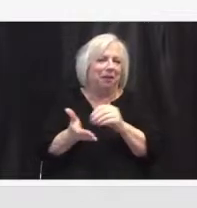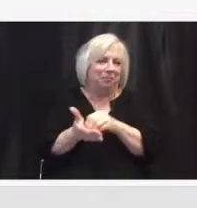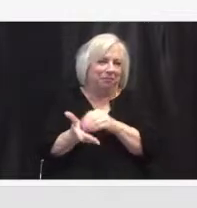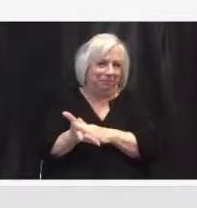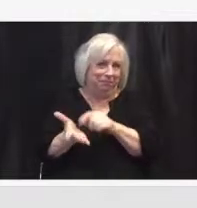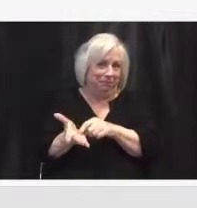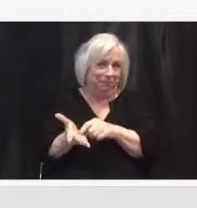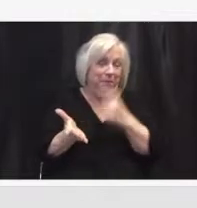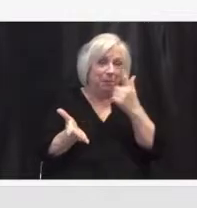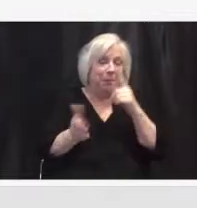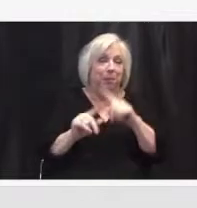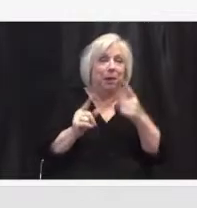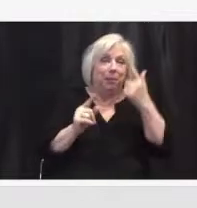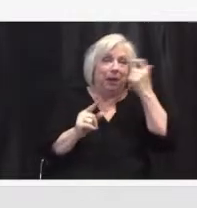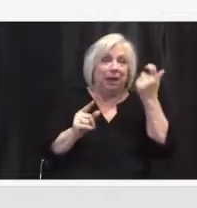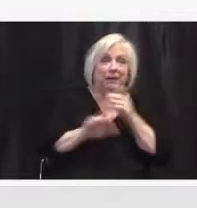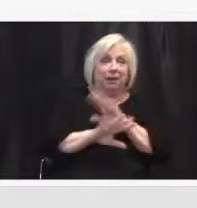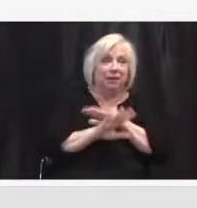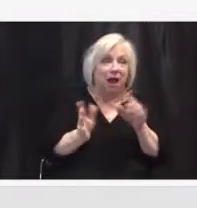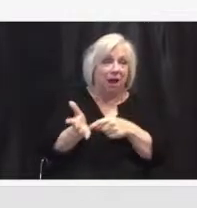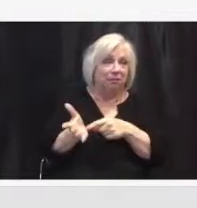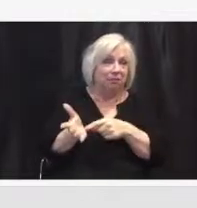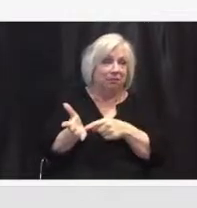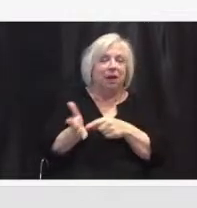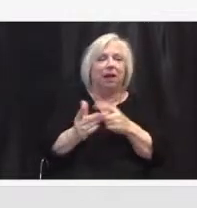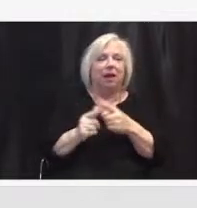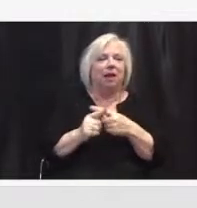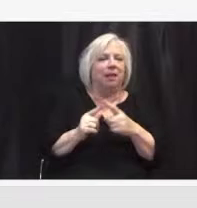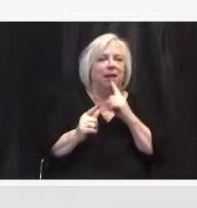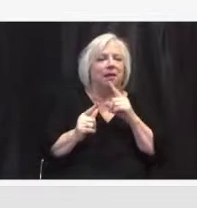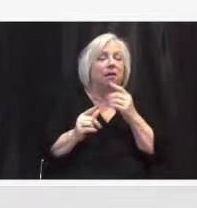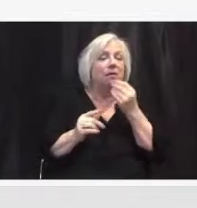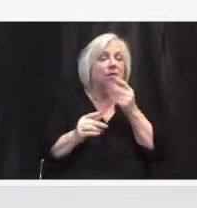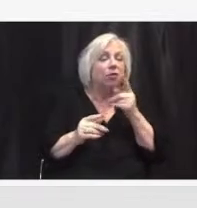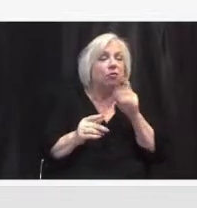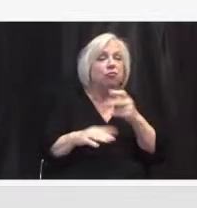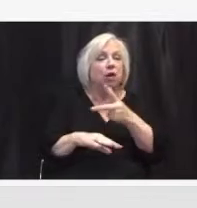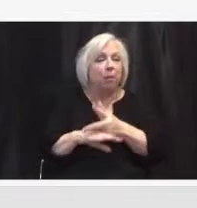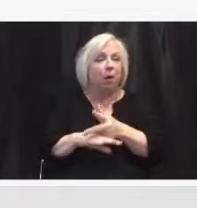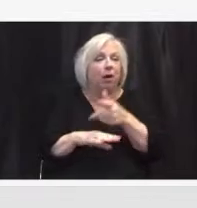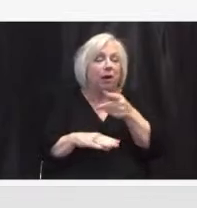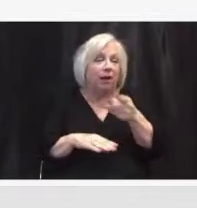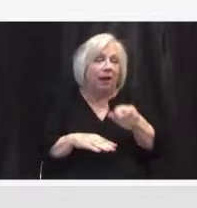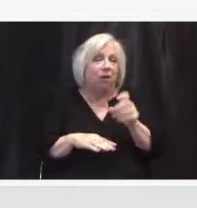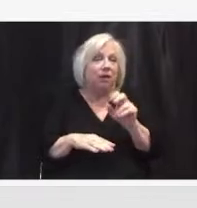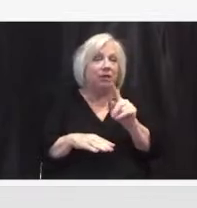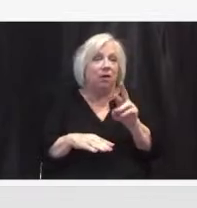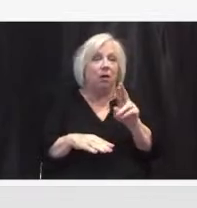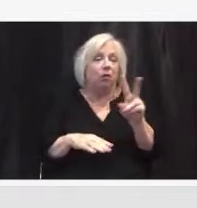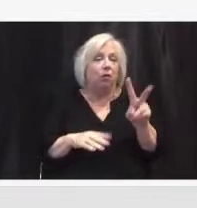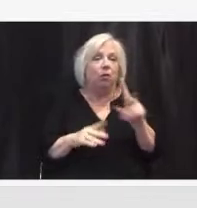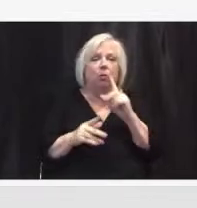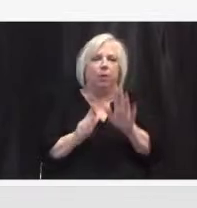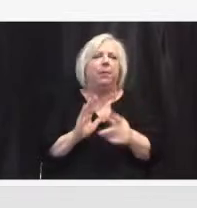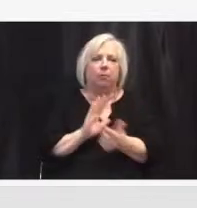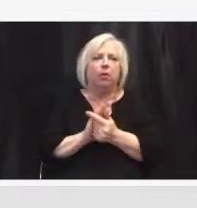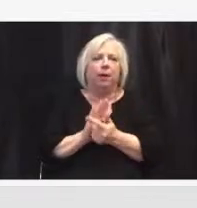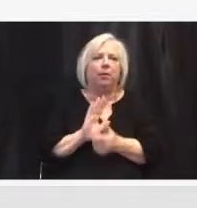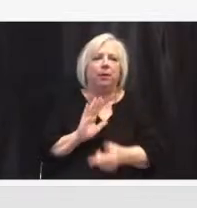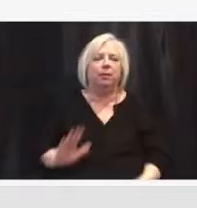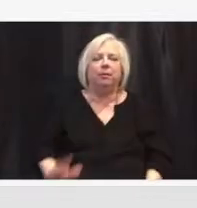not, no food truck would be allowed at that short-term rental if approved. Thank